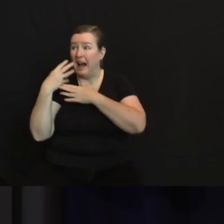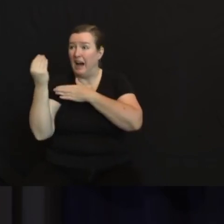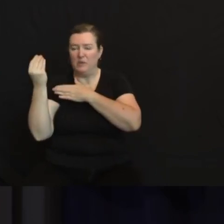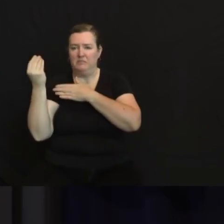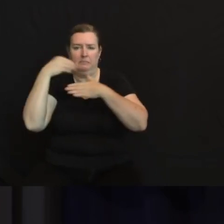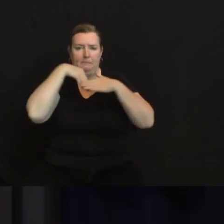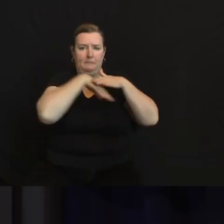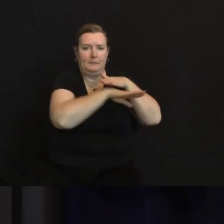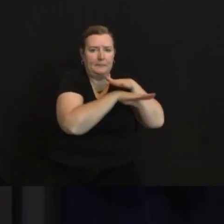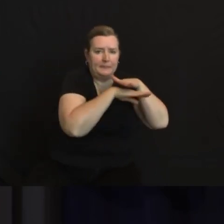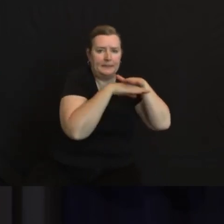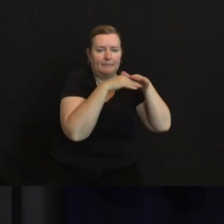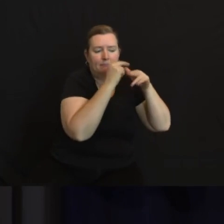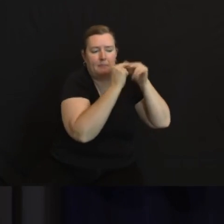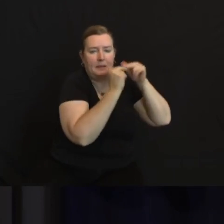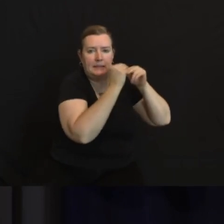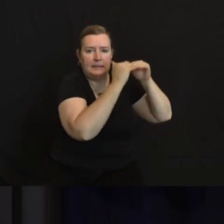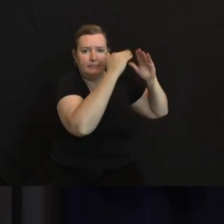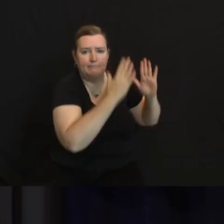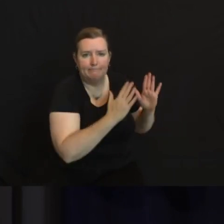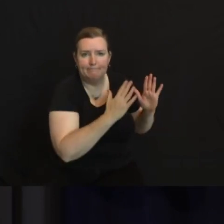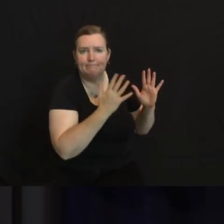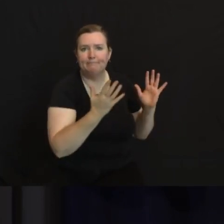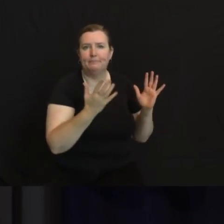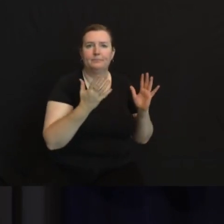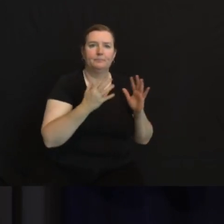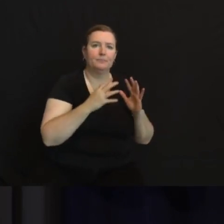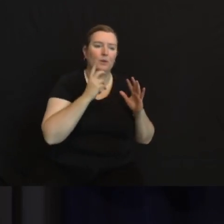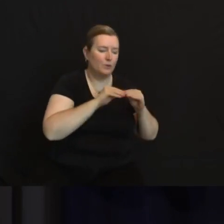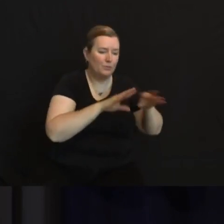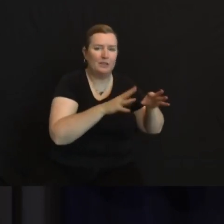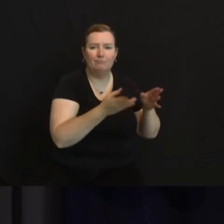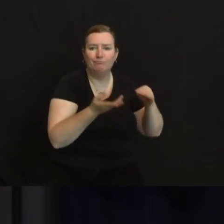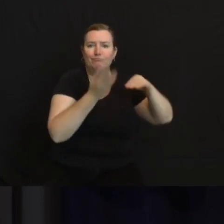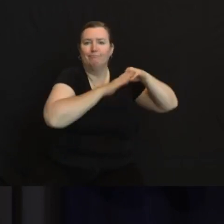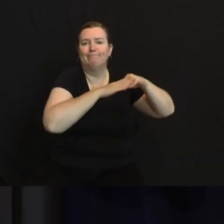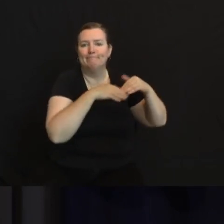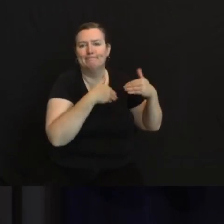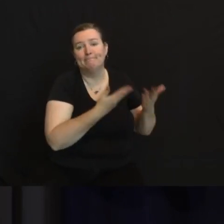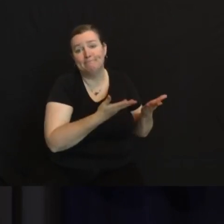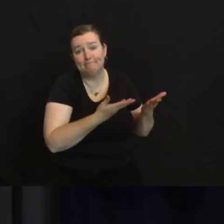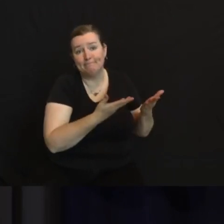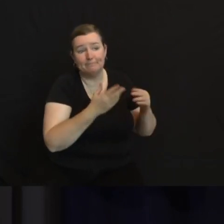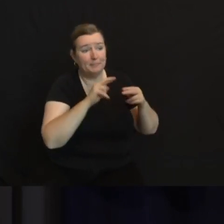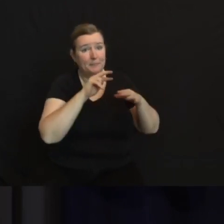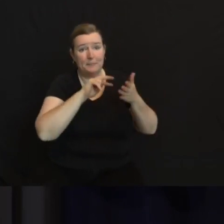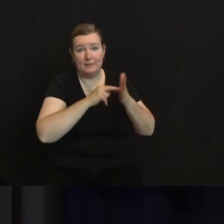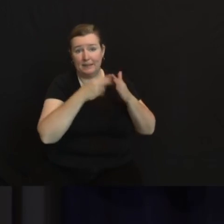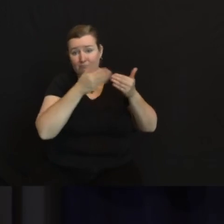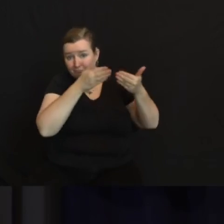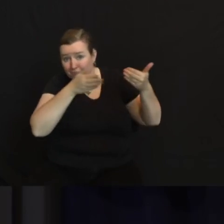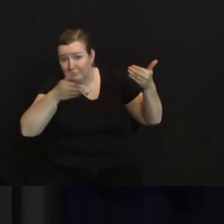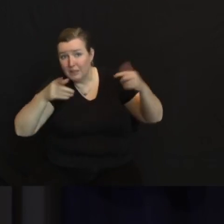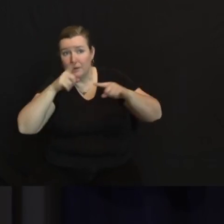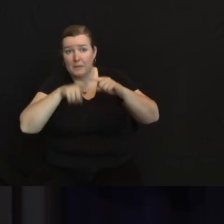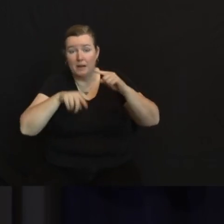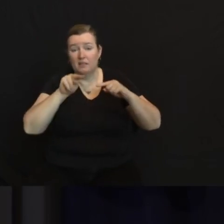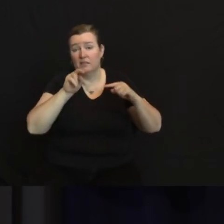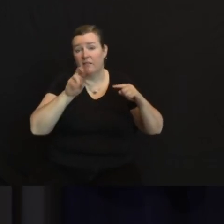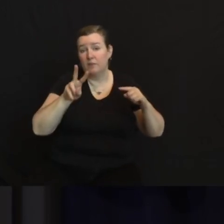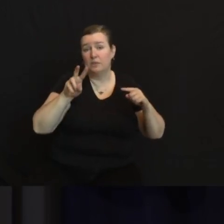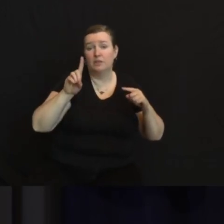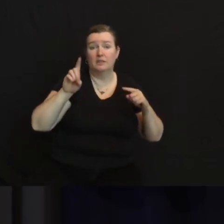transmission increases. The trajectory of the next few months will be determined by all of us now and in the